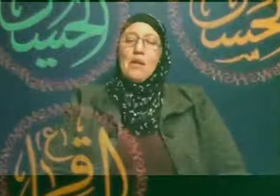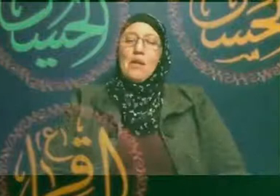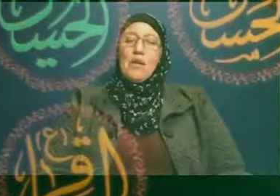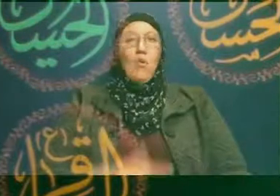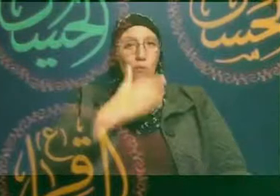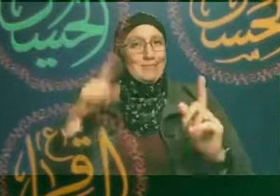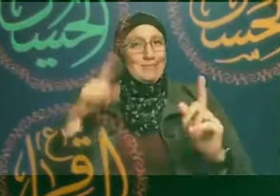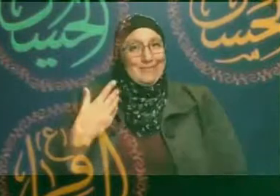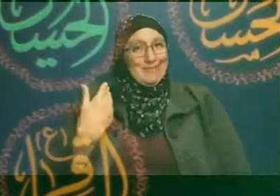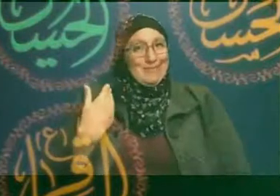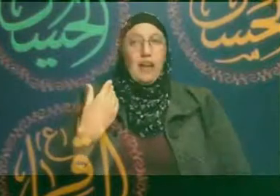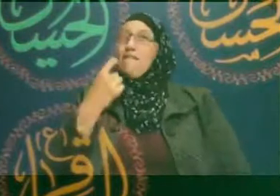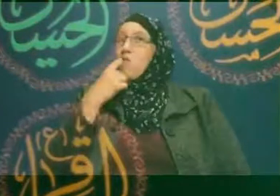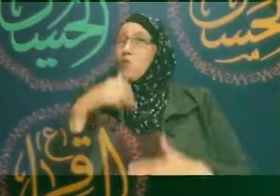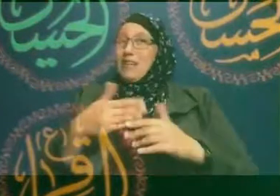Sheikh Mansour,